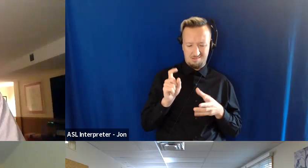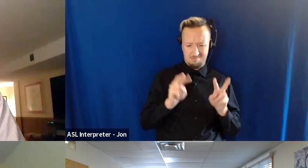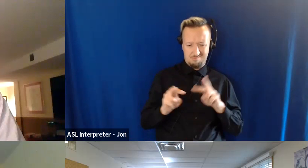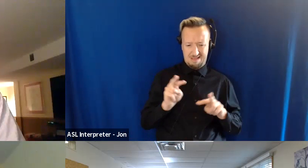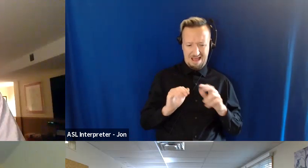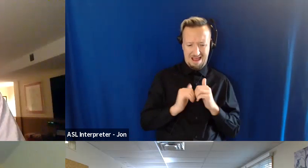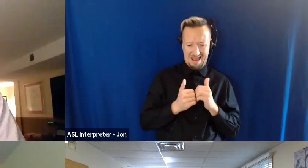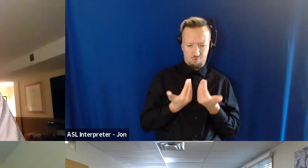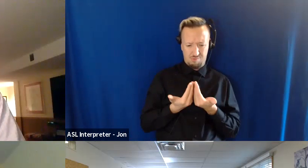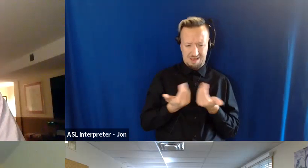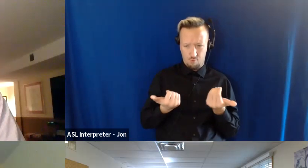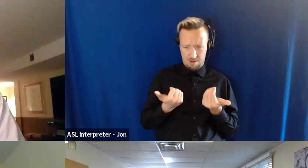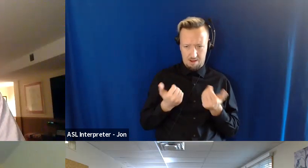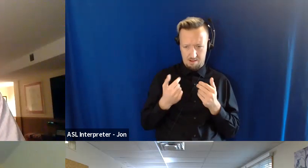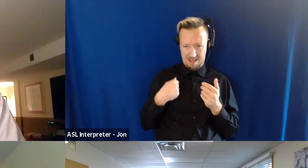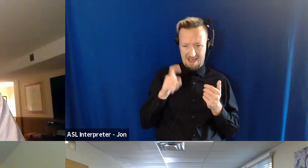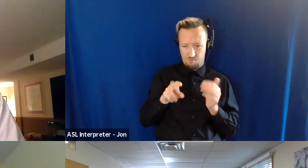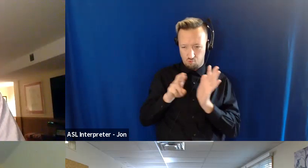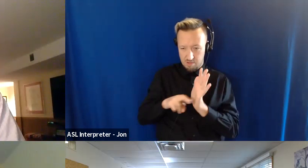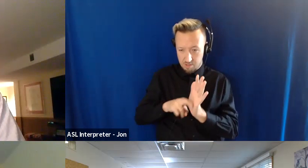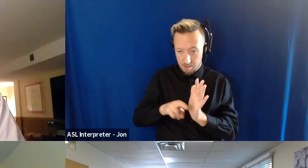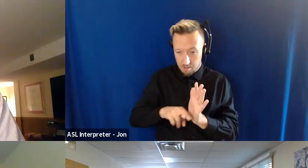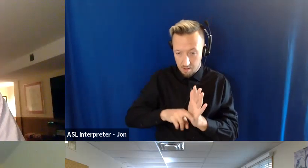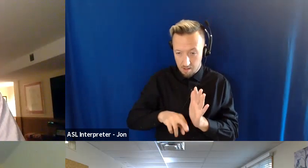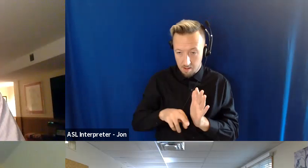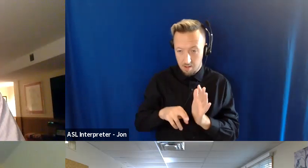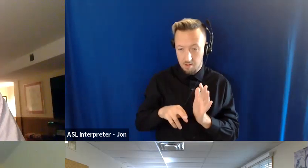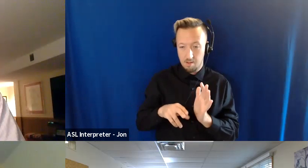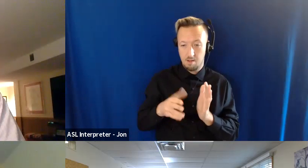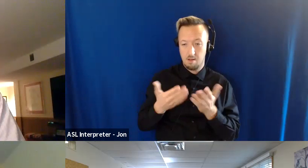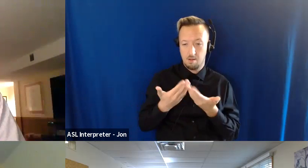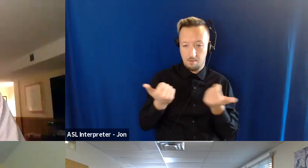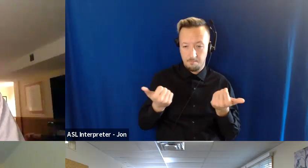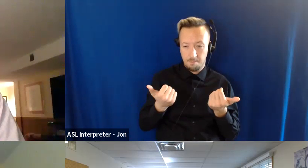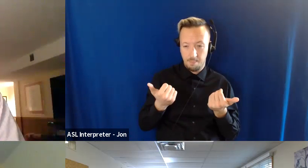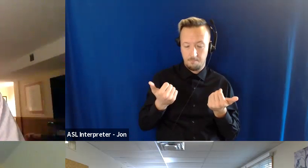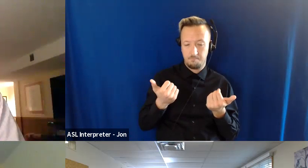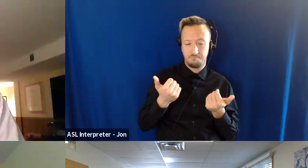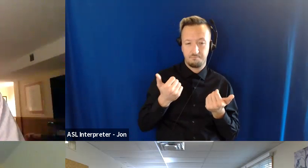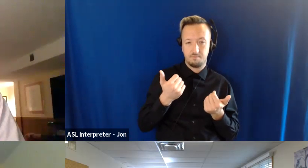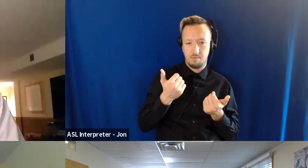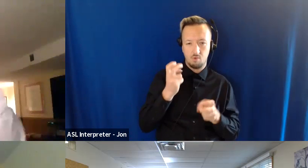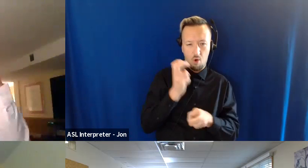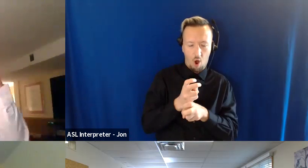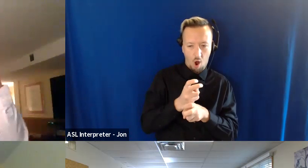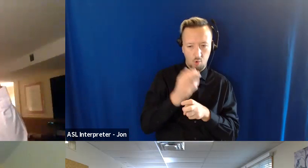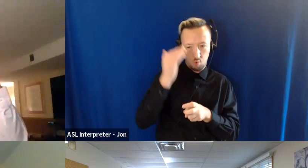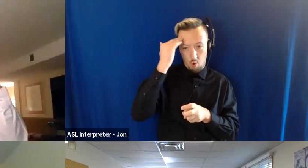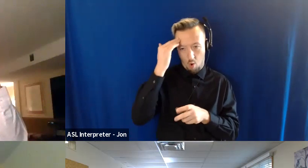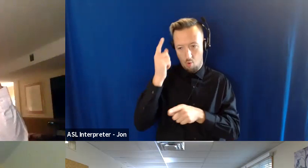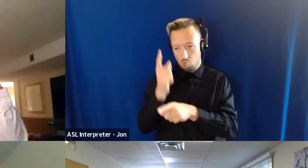and just not believing the first thing that comes out there, because there is so much out there that it is hard to understand what is right